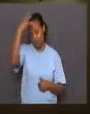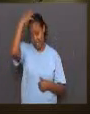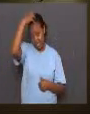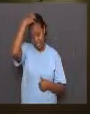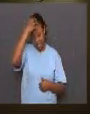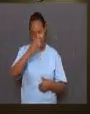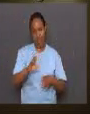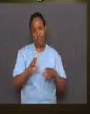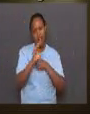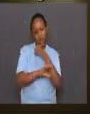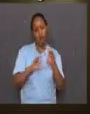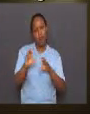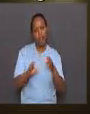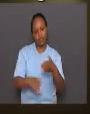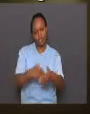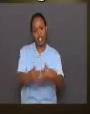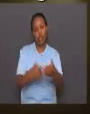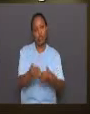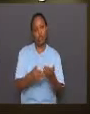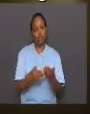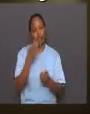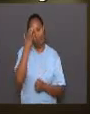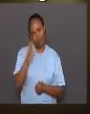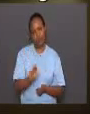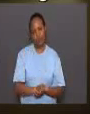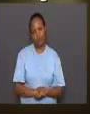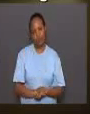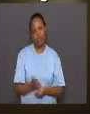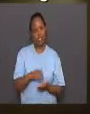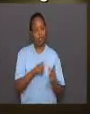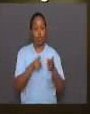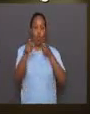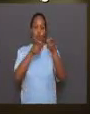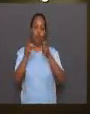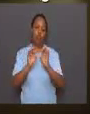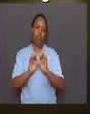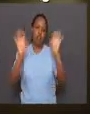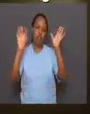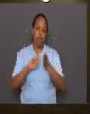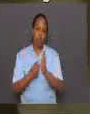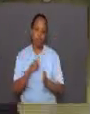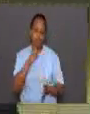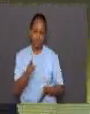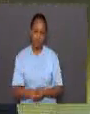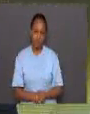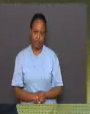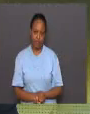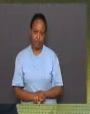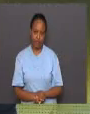the procedures governing their country, and they have no control.